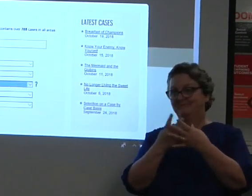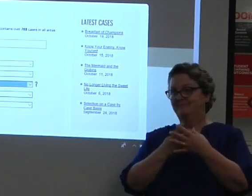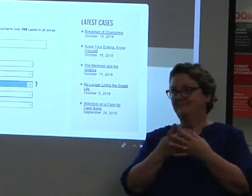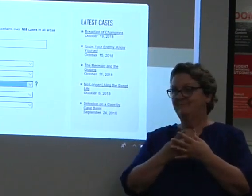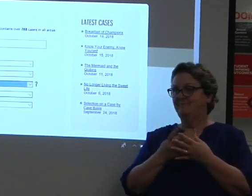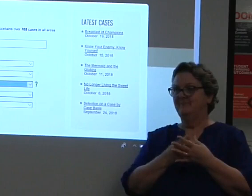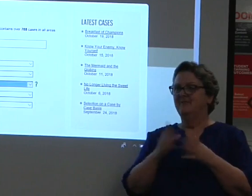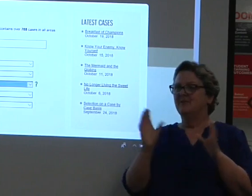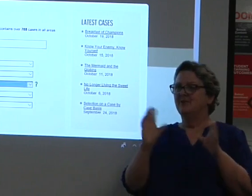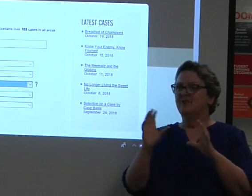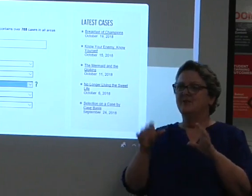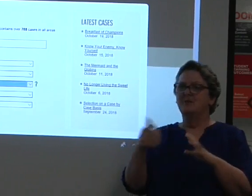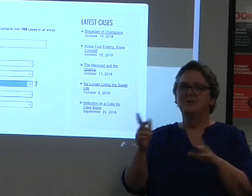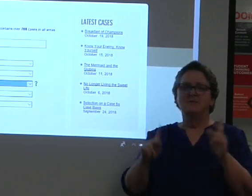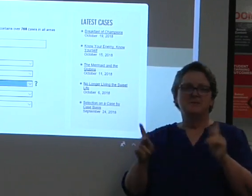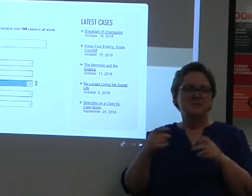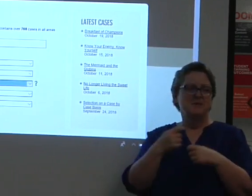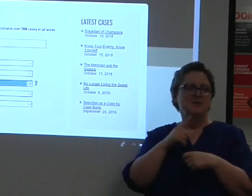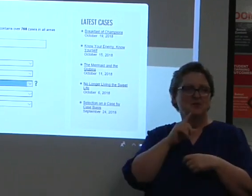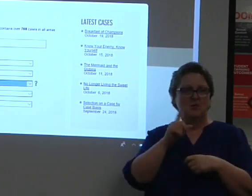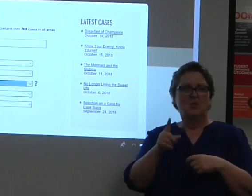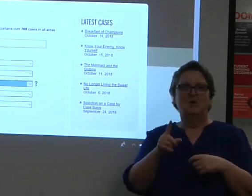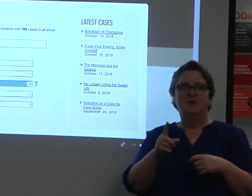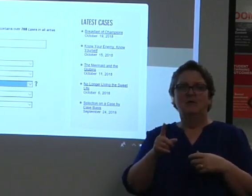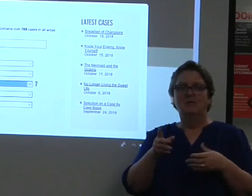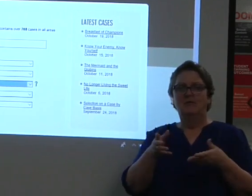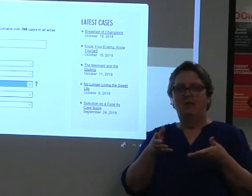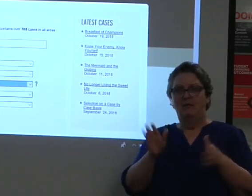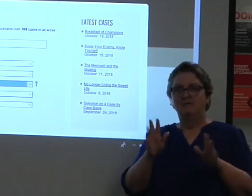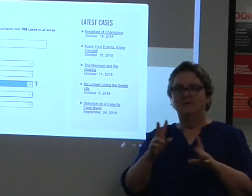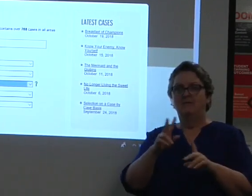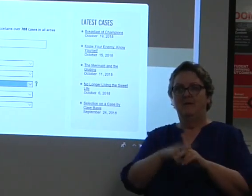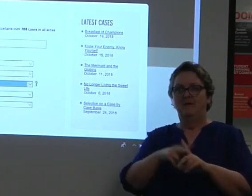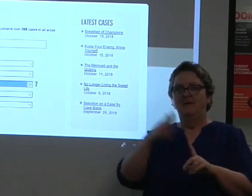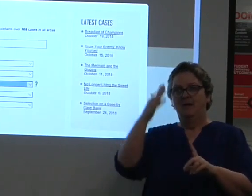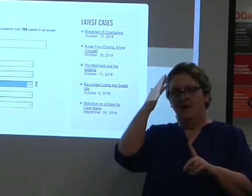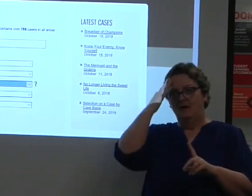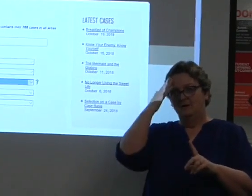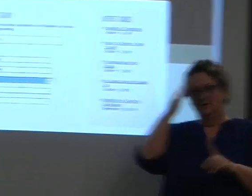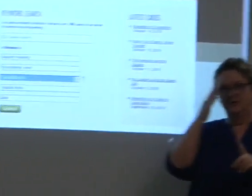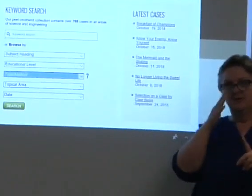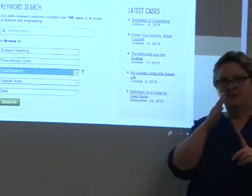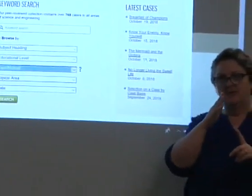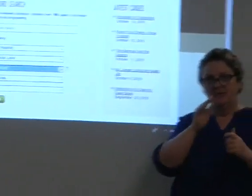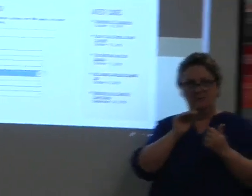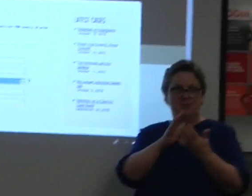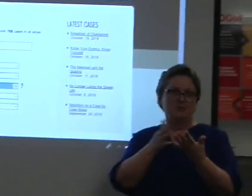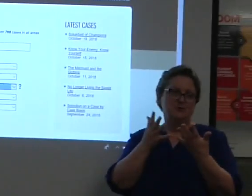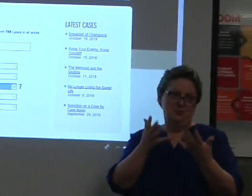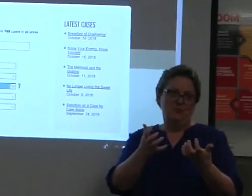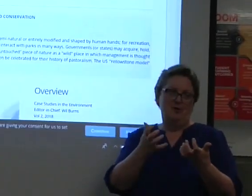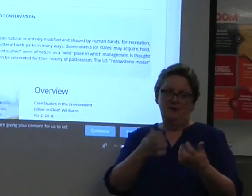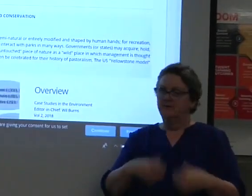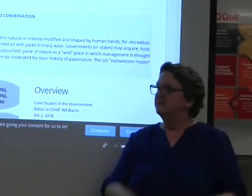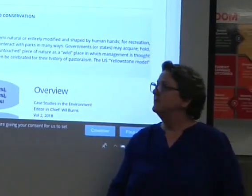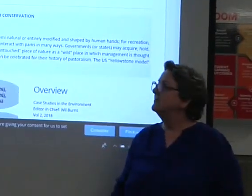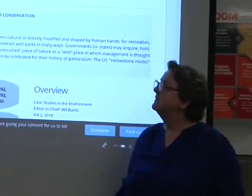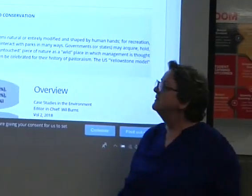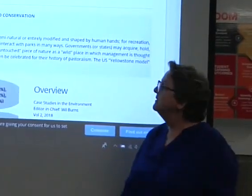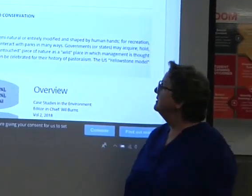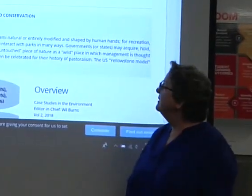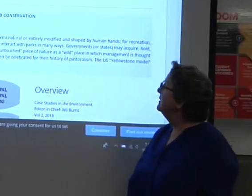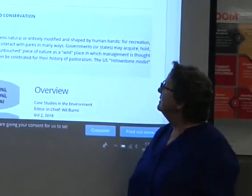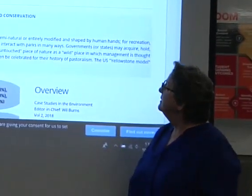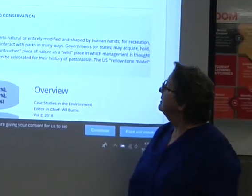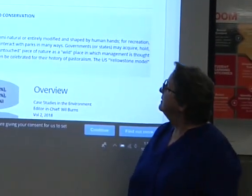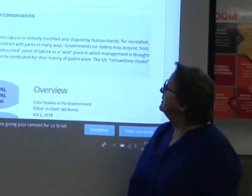other people's, to make sure that it lets them apply their knowledge in the way that you want them to. So for example, case studies